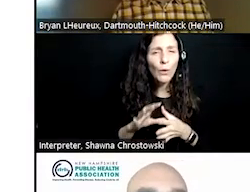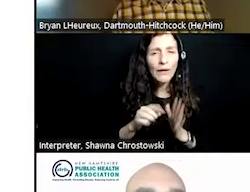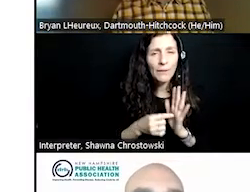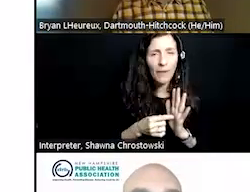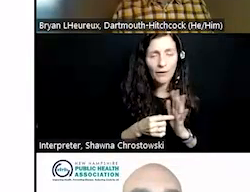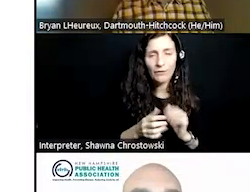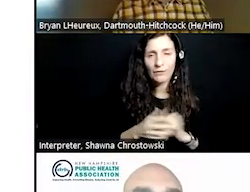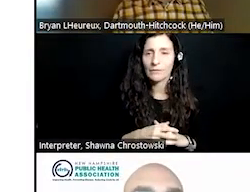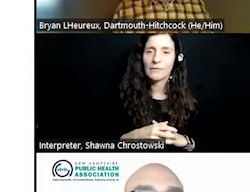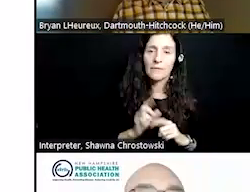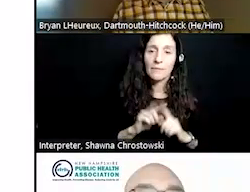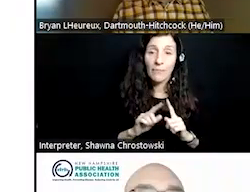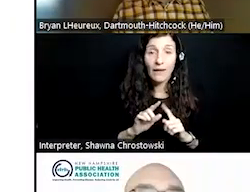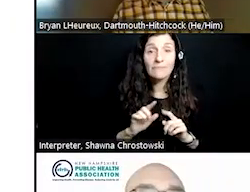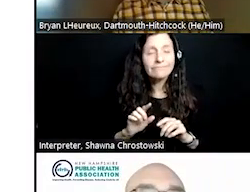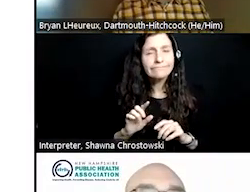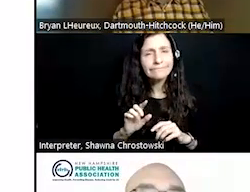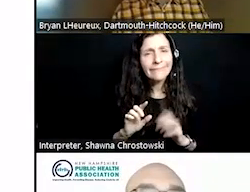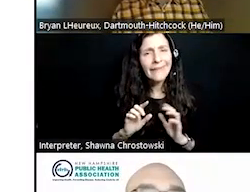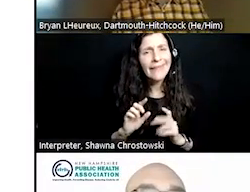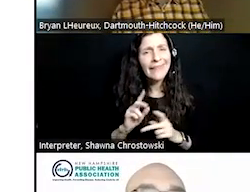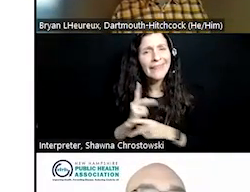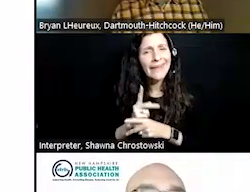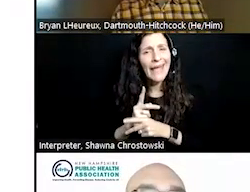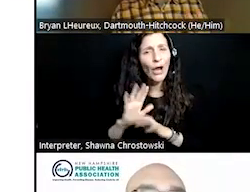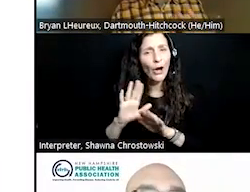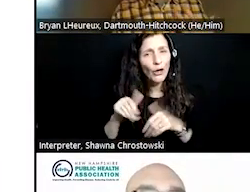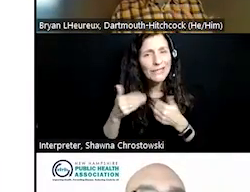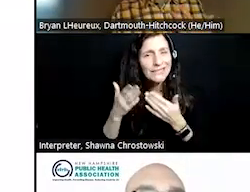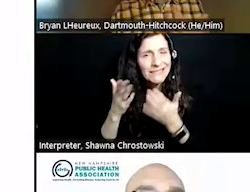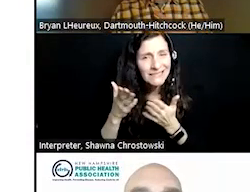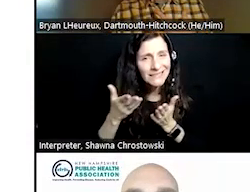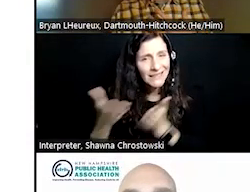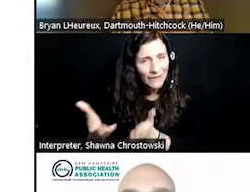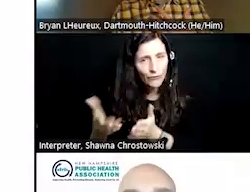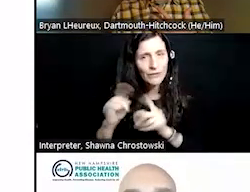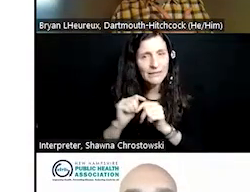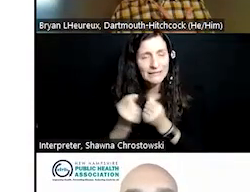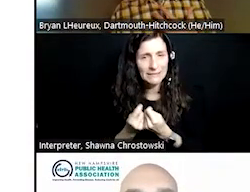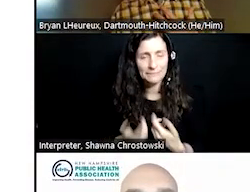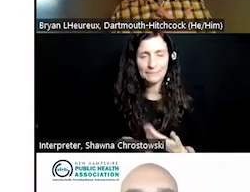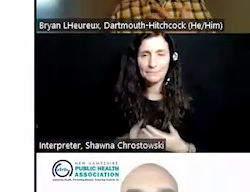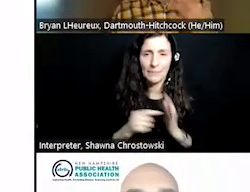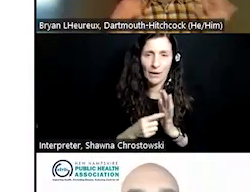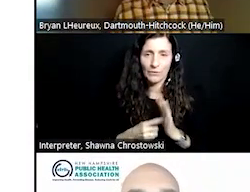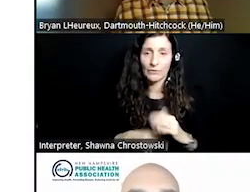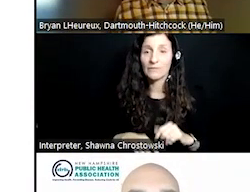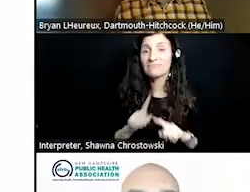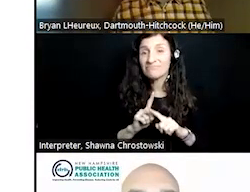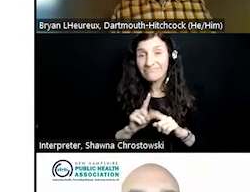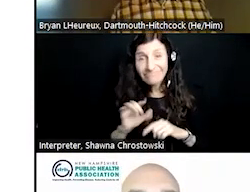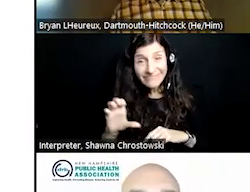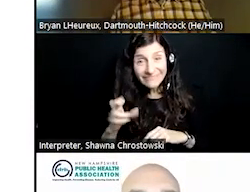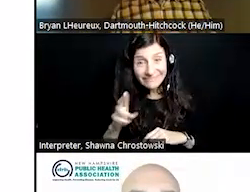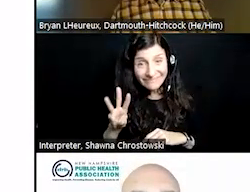member of care delivery team model, as some of our community health workers have gone through different